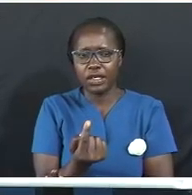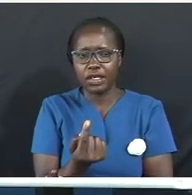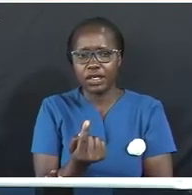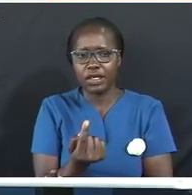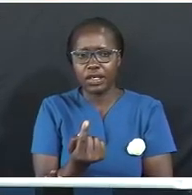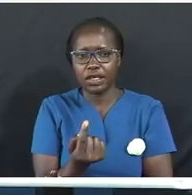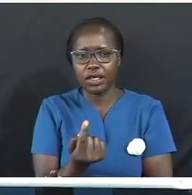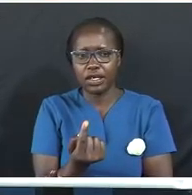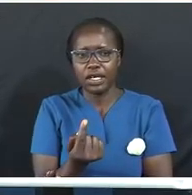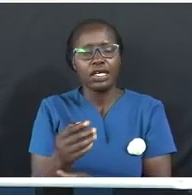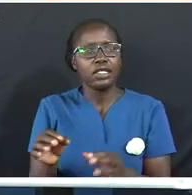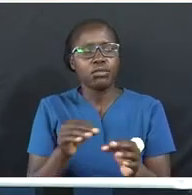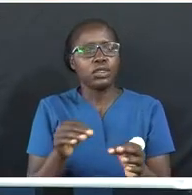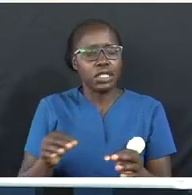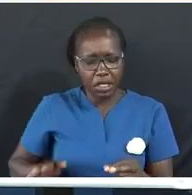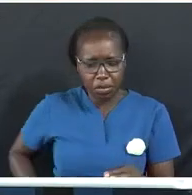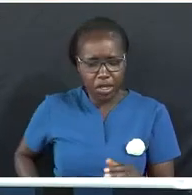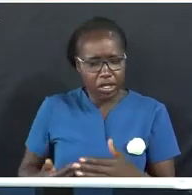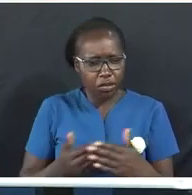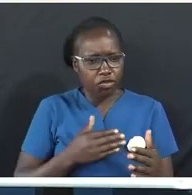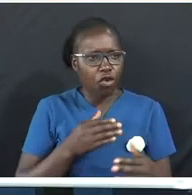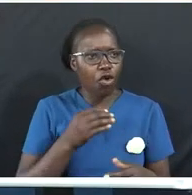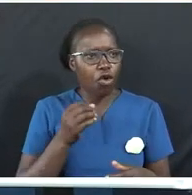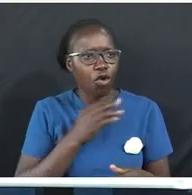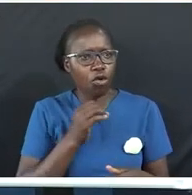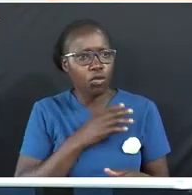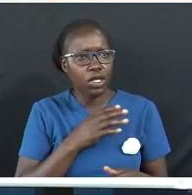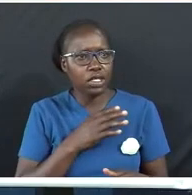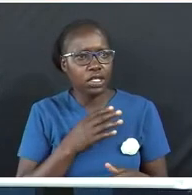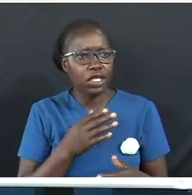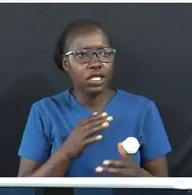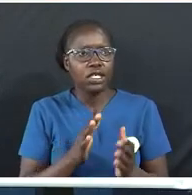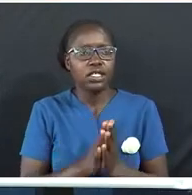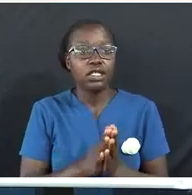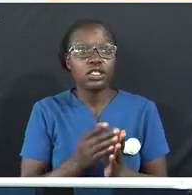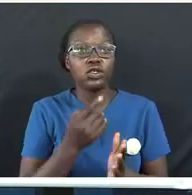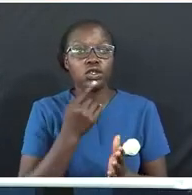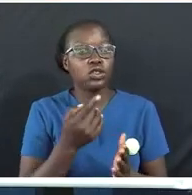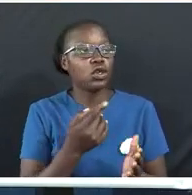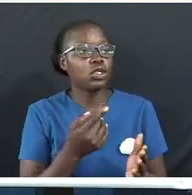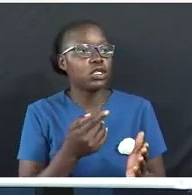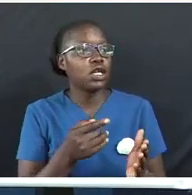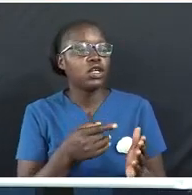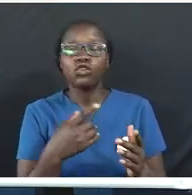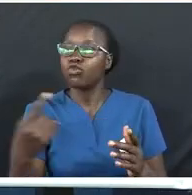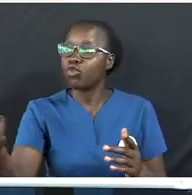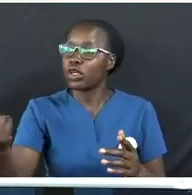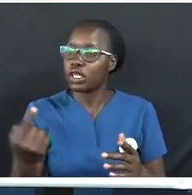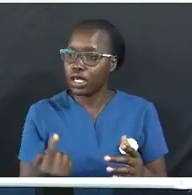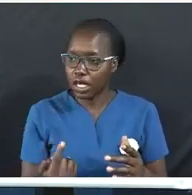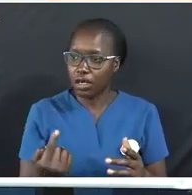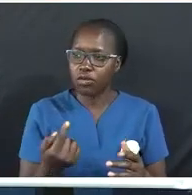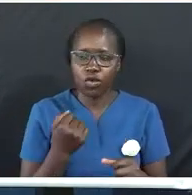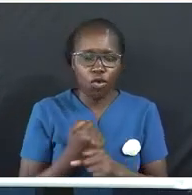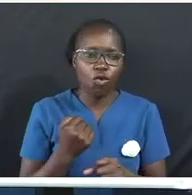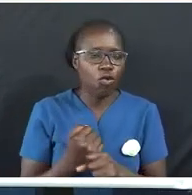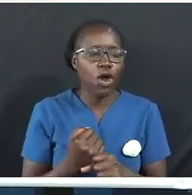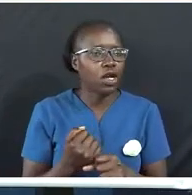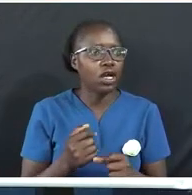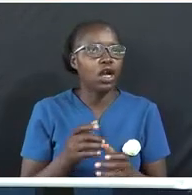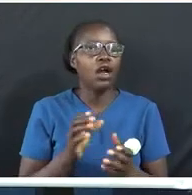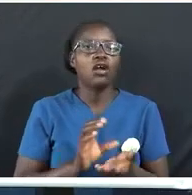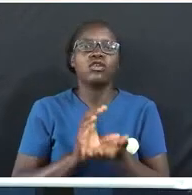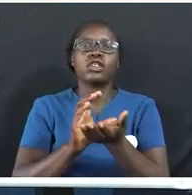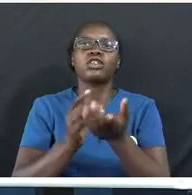in their pocket before complaining. They knew you may go and complain and you are told nothing to pay. Go and come. You have worked for credit. You